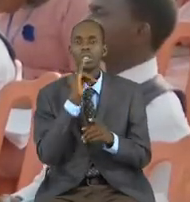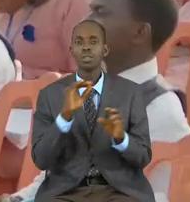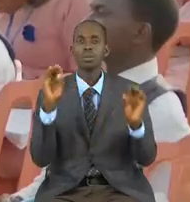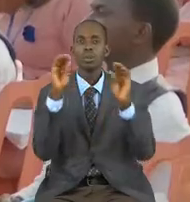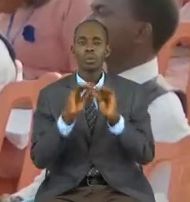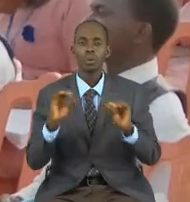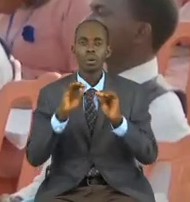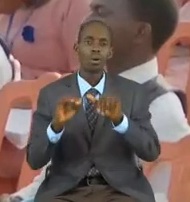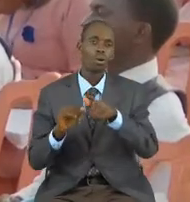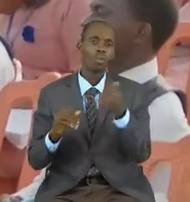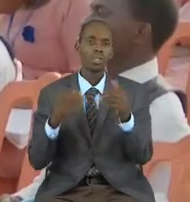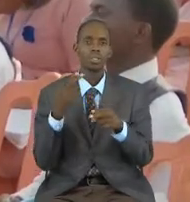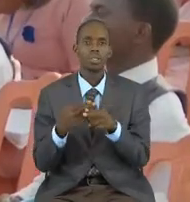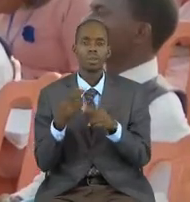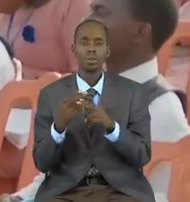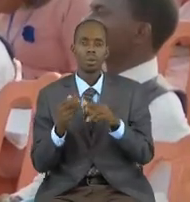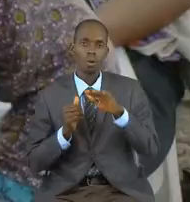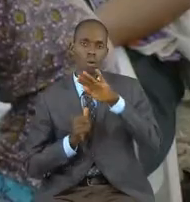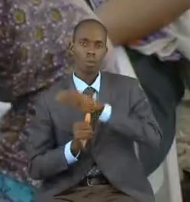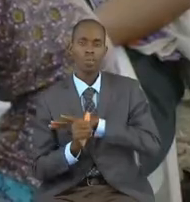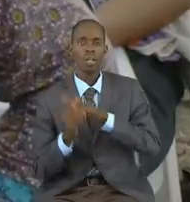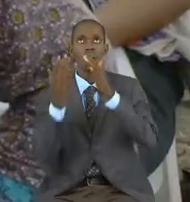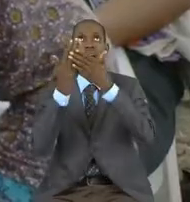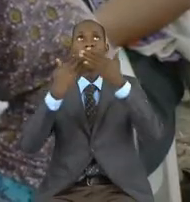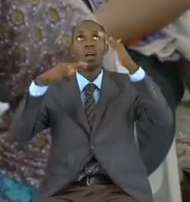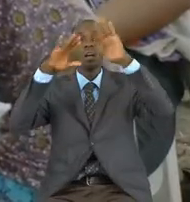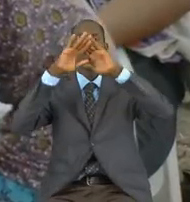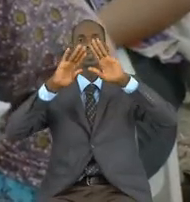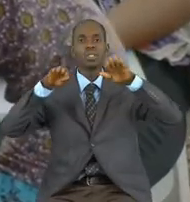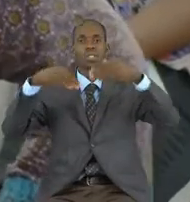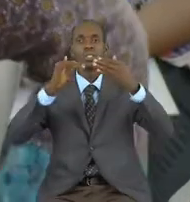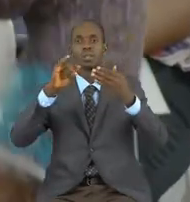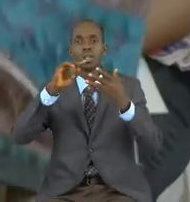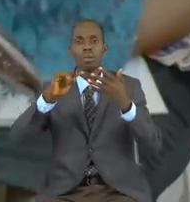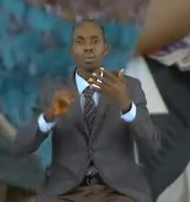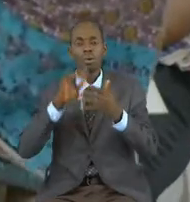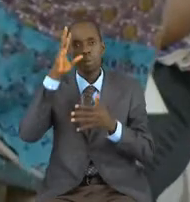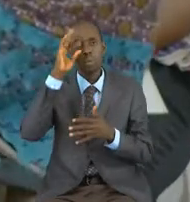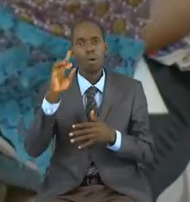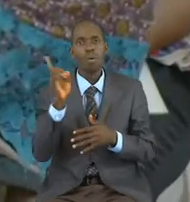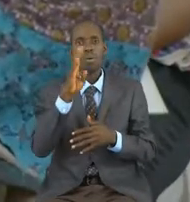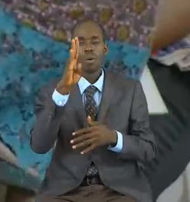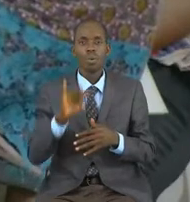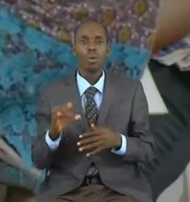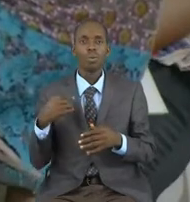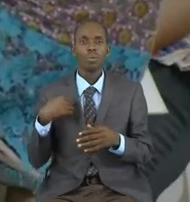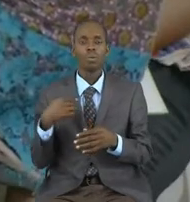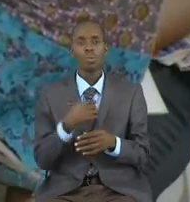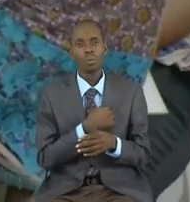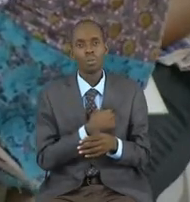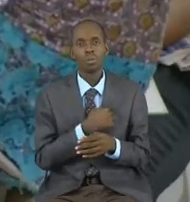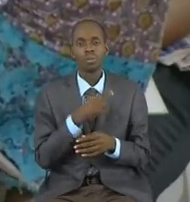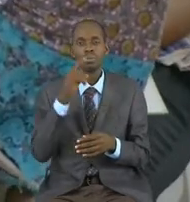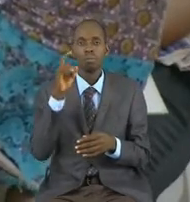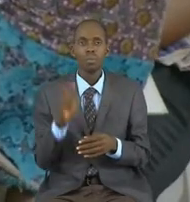name under heaven given among men whereby we